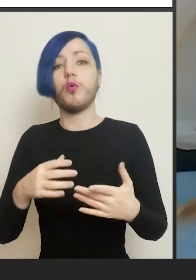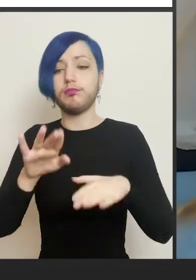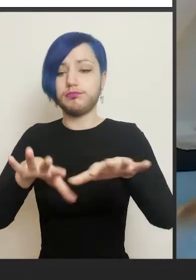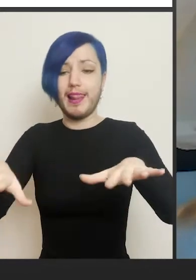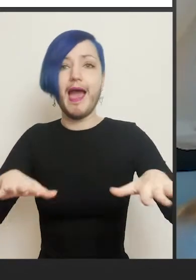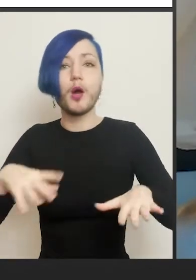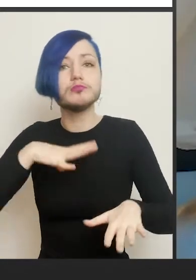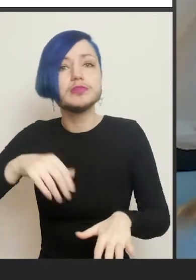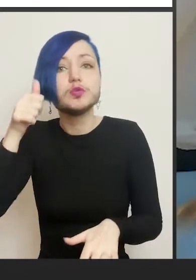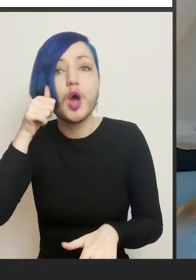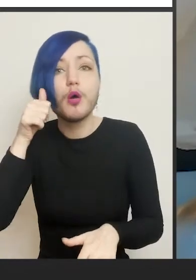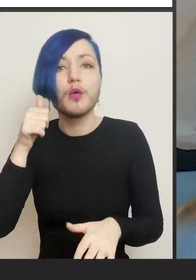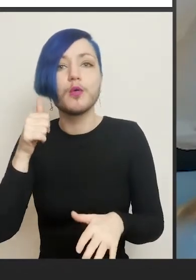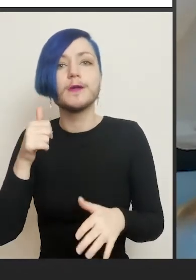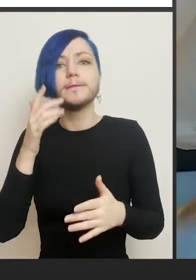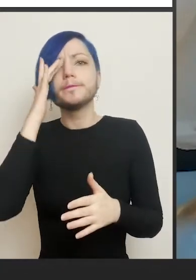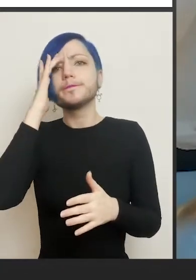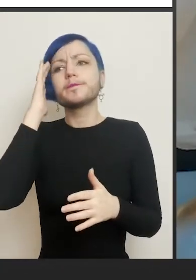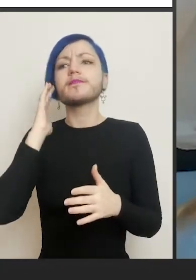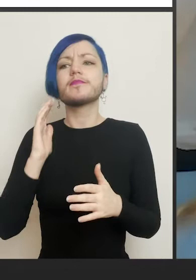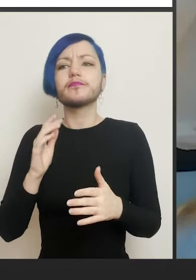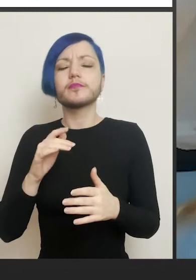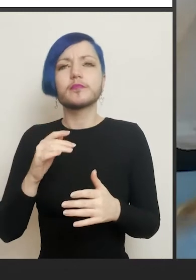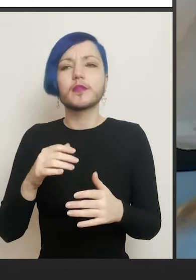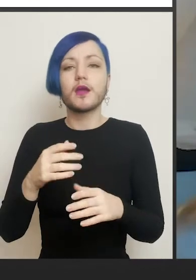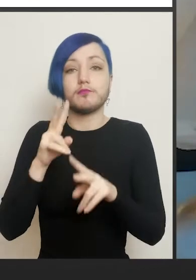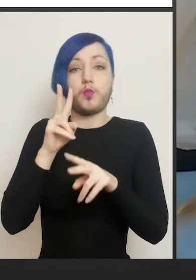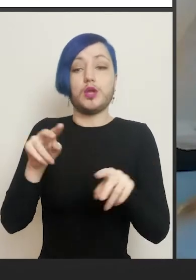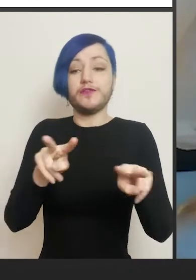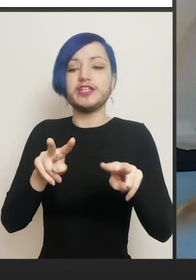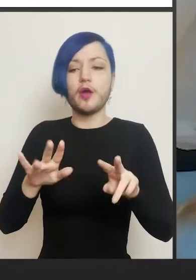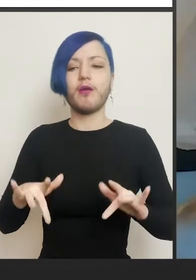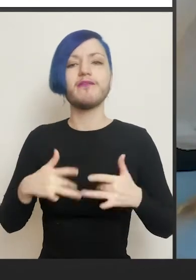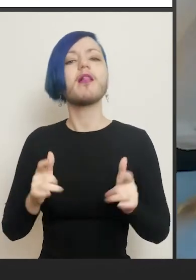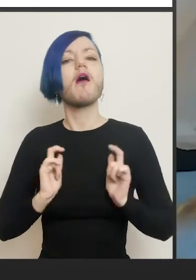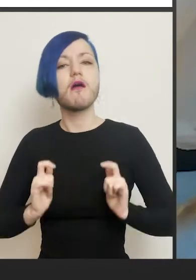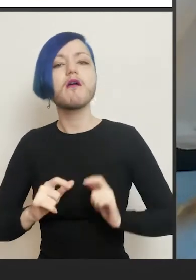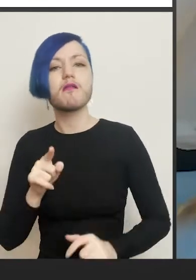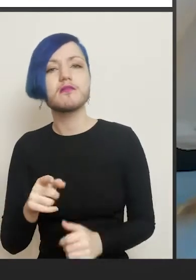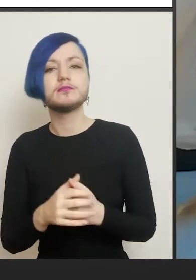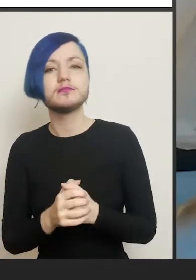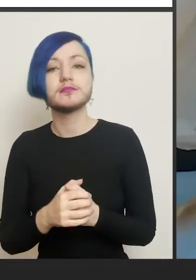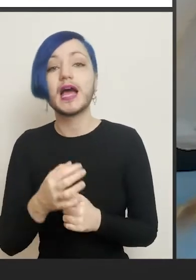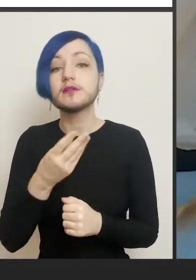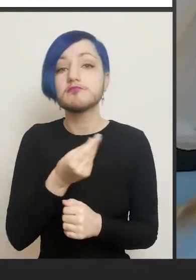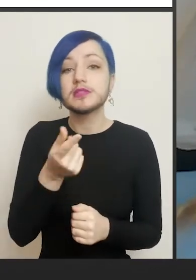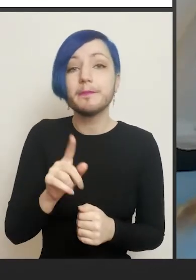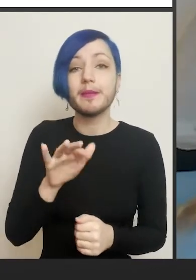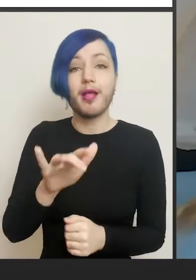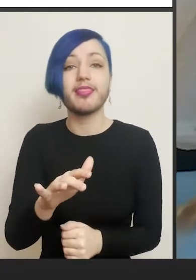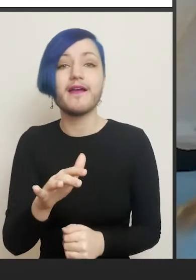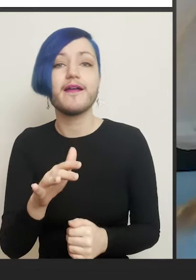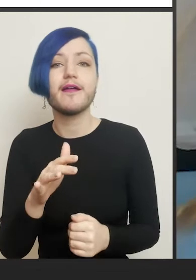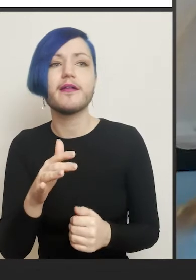the layout in order to feel that they can then, feel a bit more comfortable. And of course, you had one or two people also